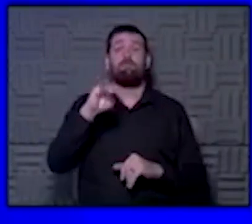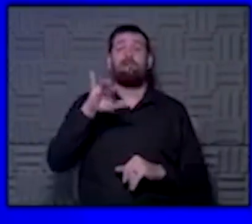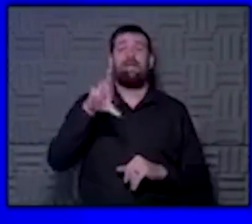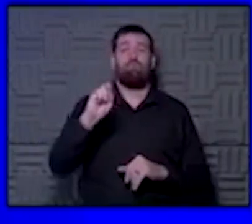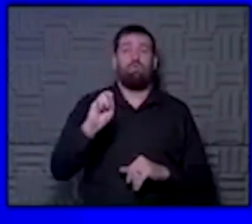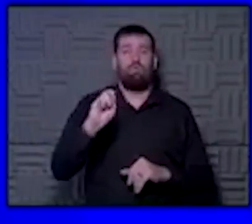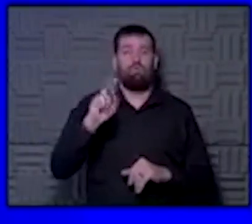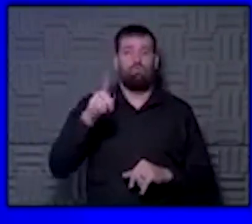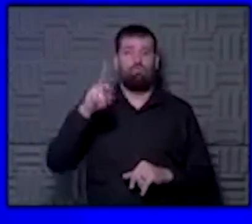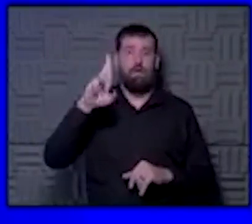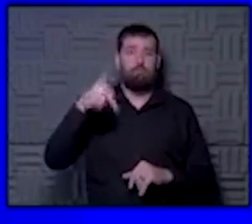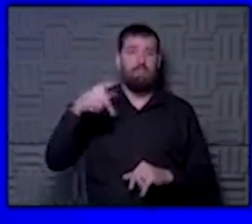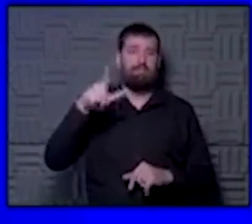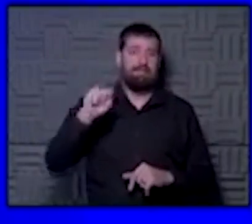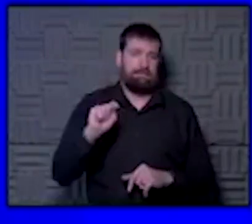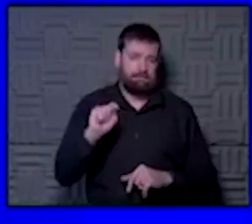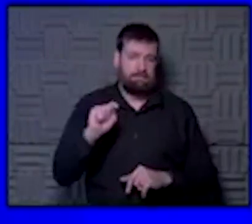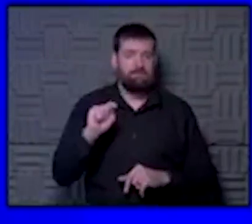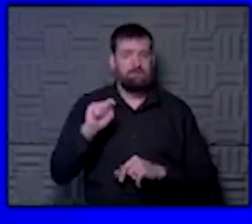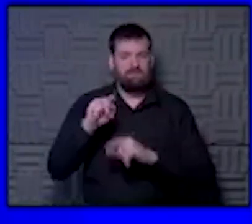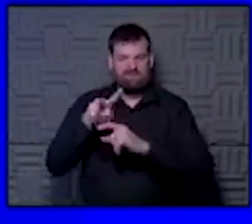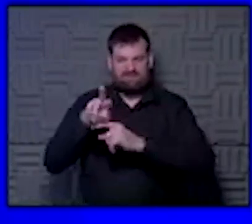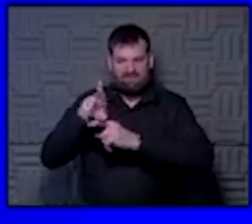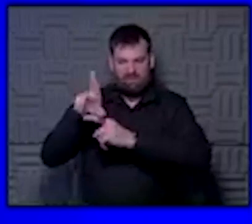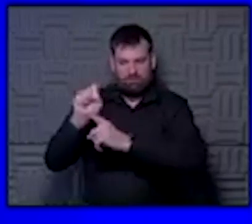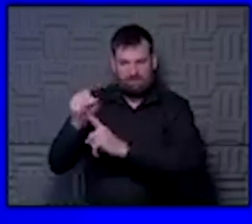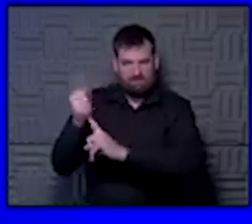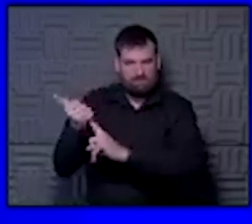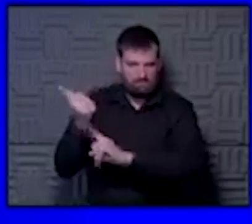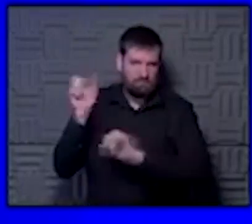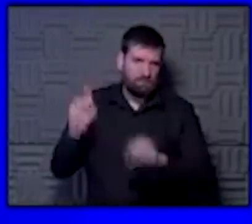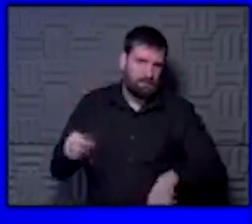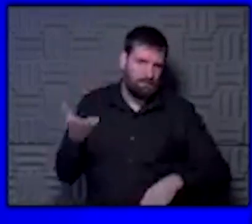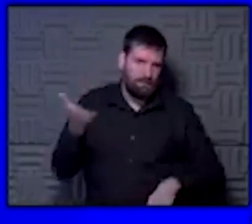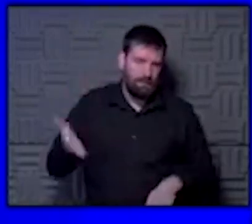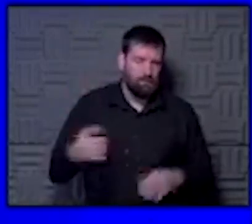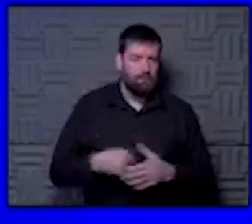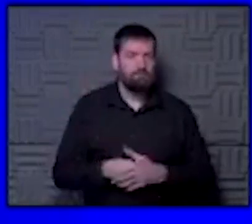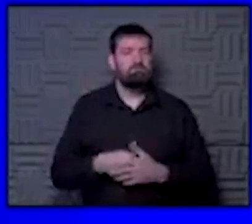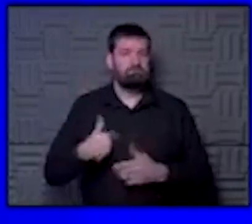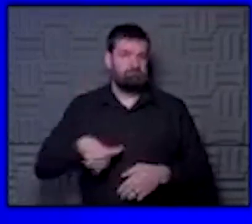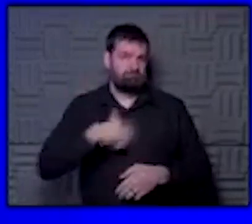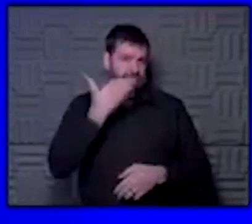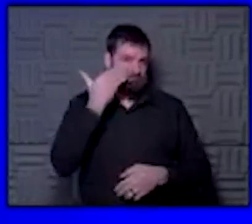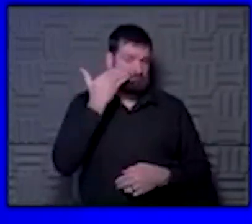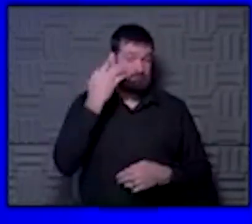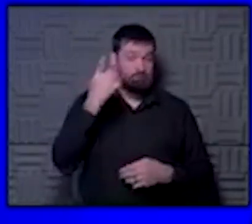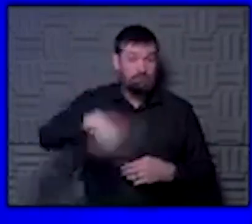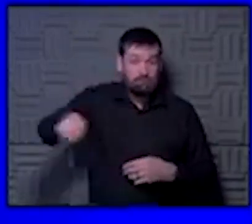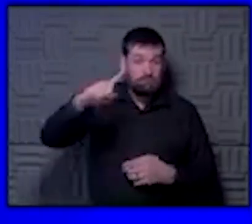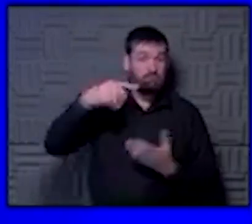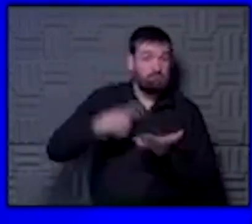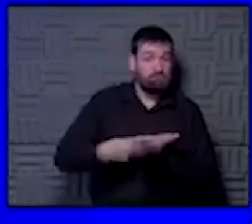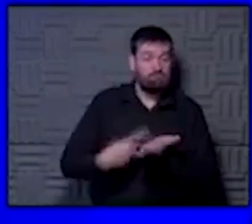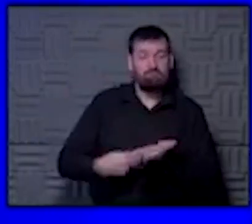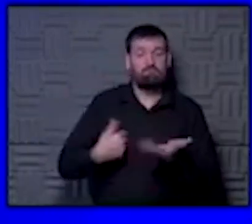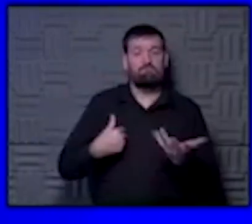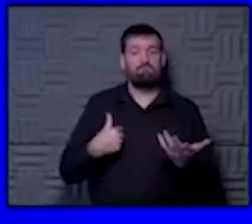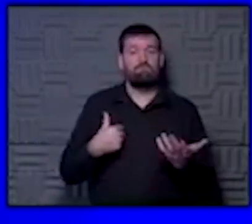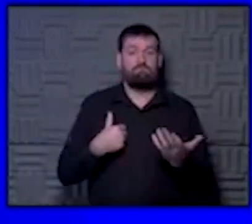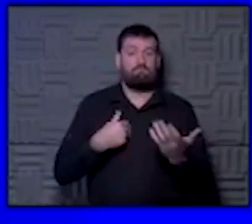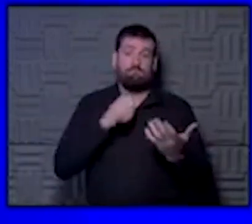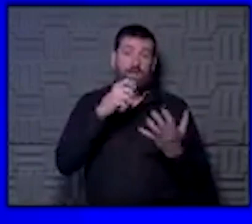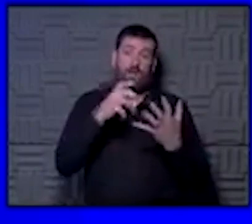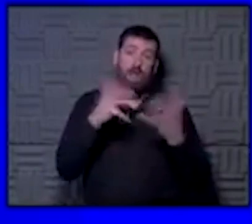droplets and micro aerosols, the virus particles can be there. Certainly we know, just as you talked about, if there is not a lot of airflow,